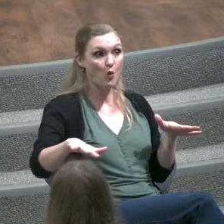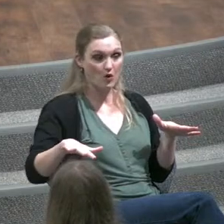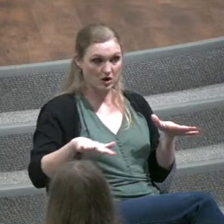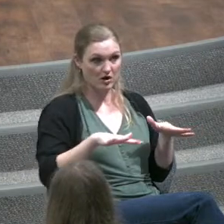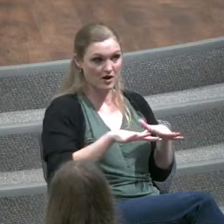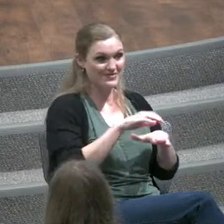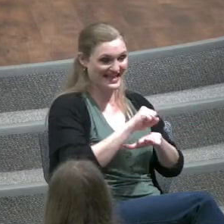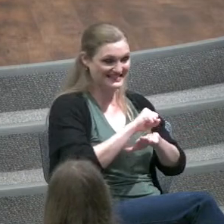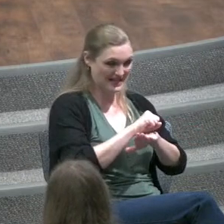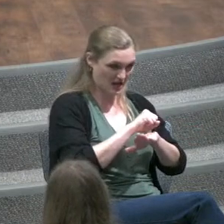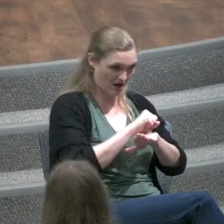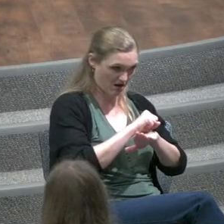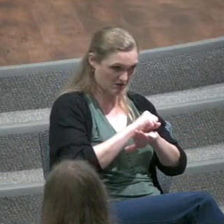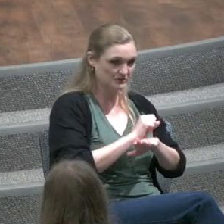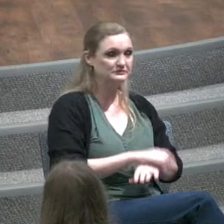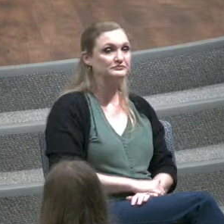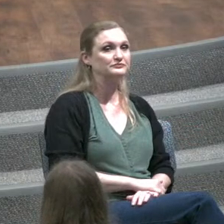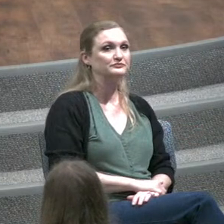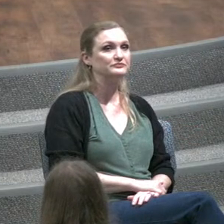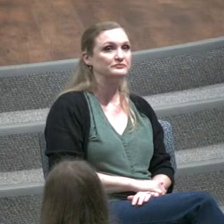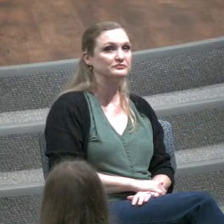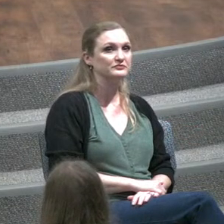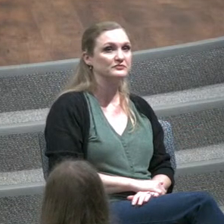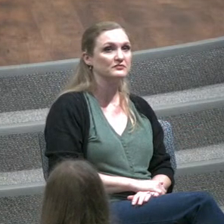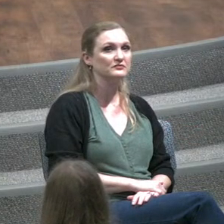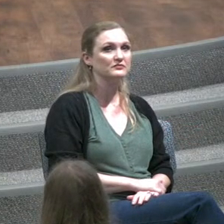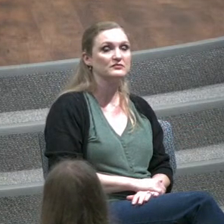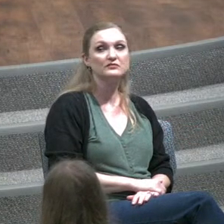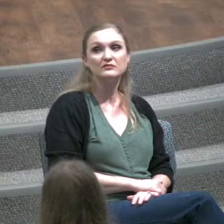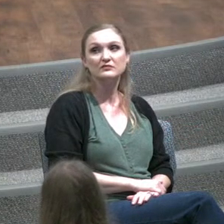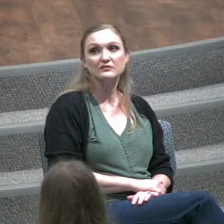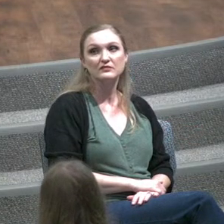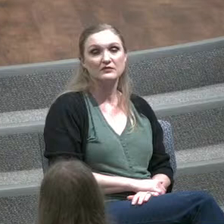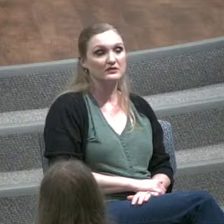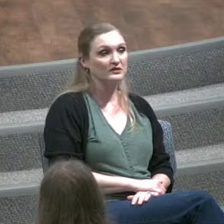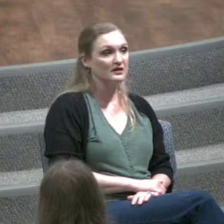floor of this, the floor of this